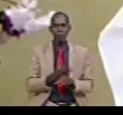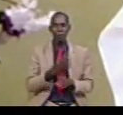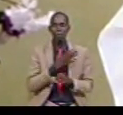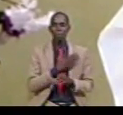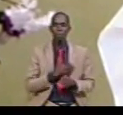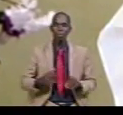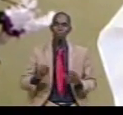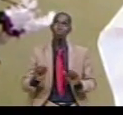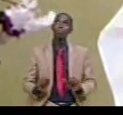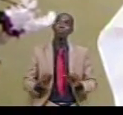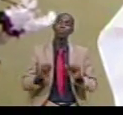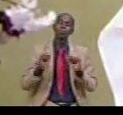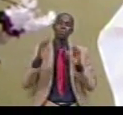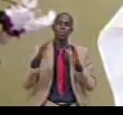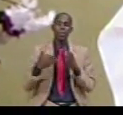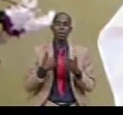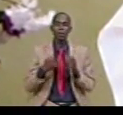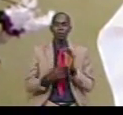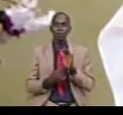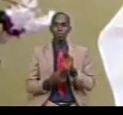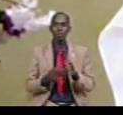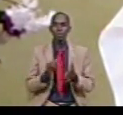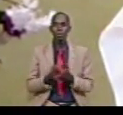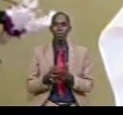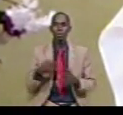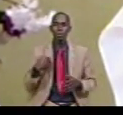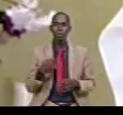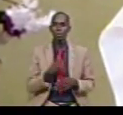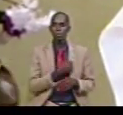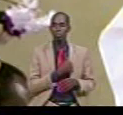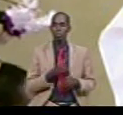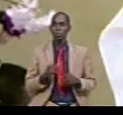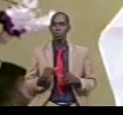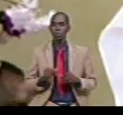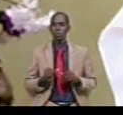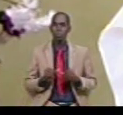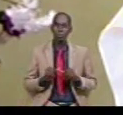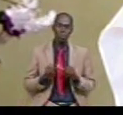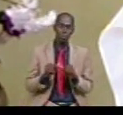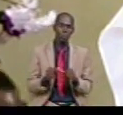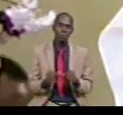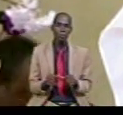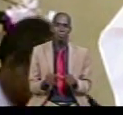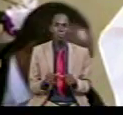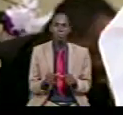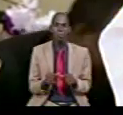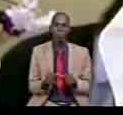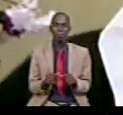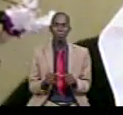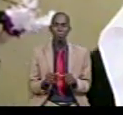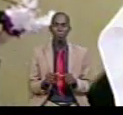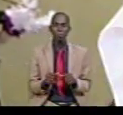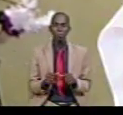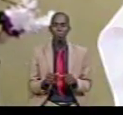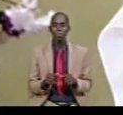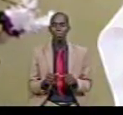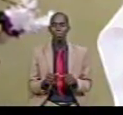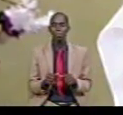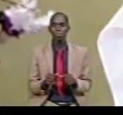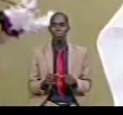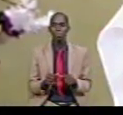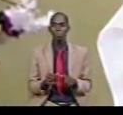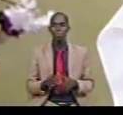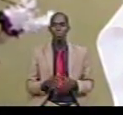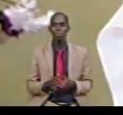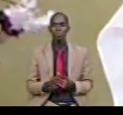dedication have ensured that we stay true to our divine mission. Your reach isn't just within our immediate